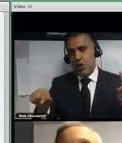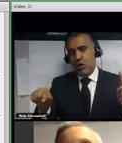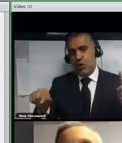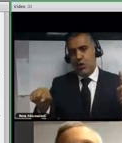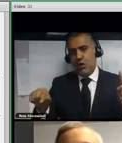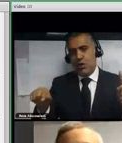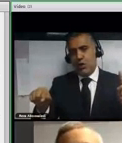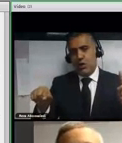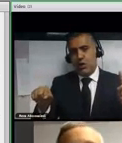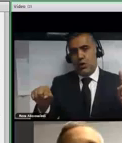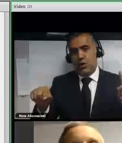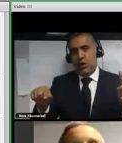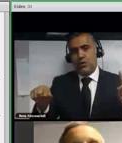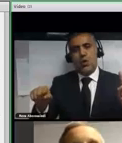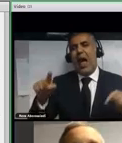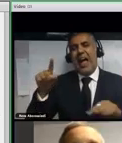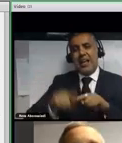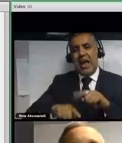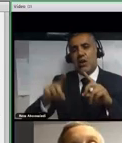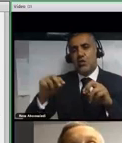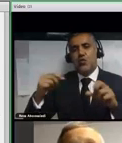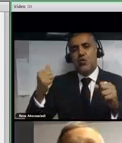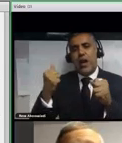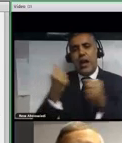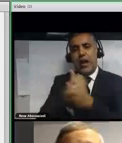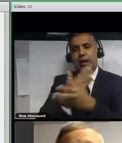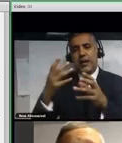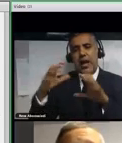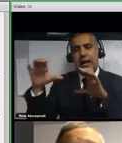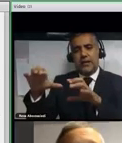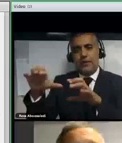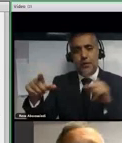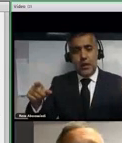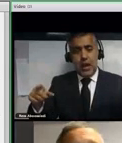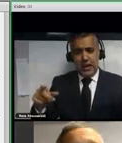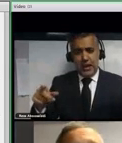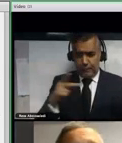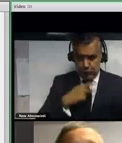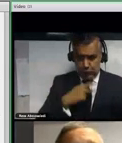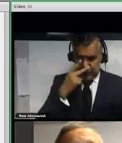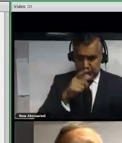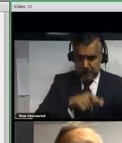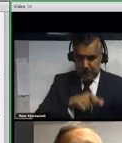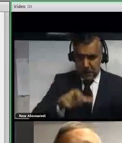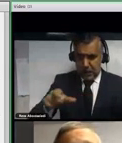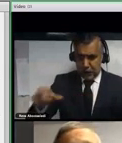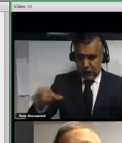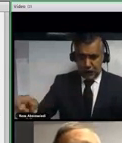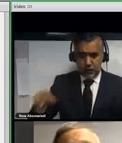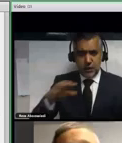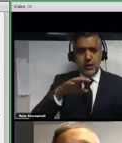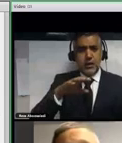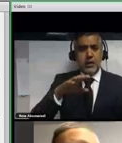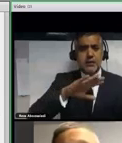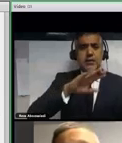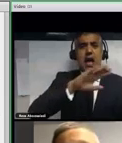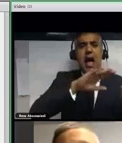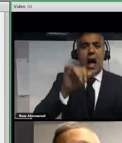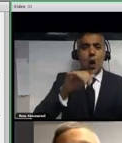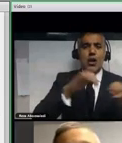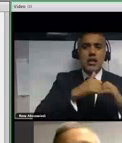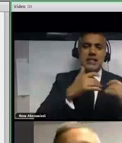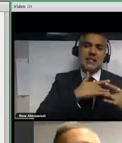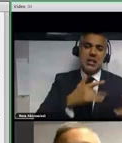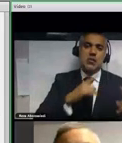I'm totally unable to do any activities. And if we look in the population, we find that this is basically how functioning tends to be distributed